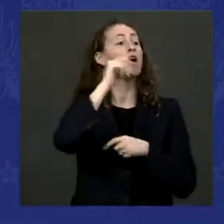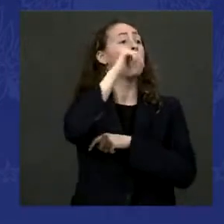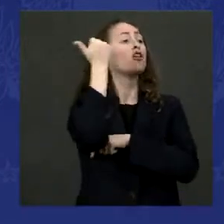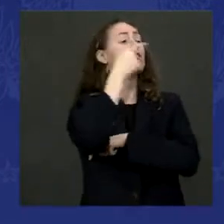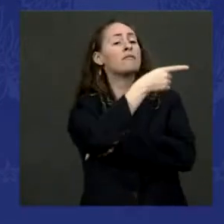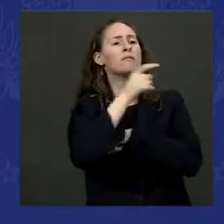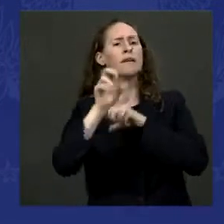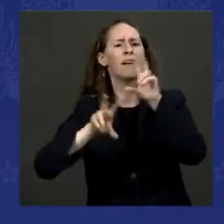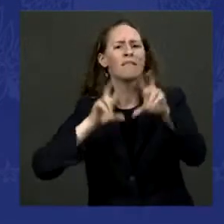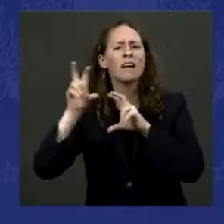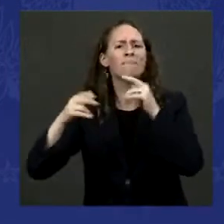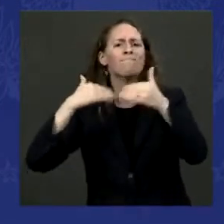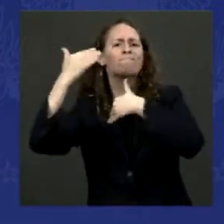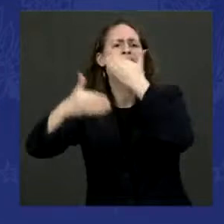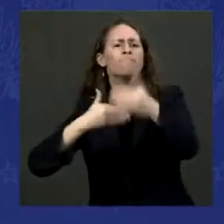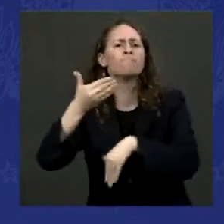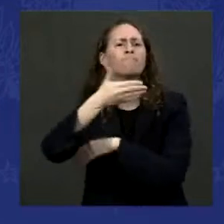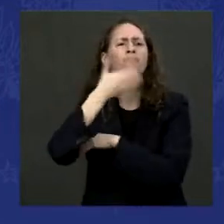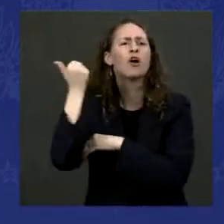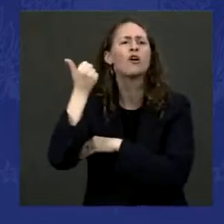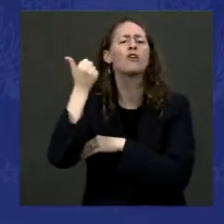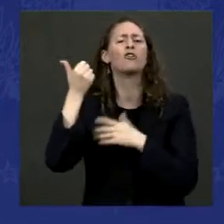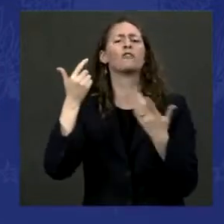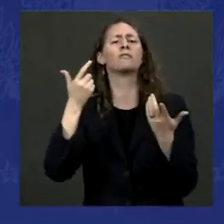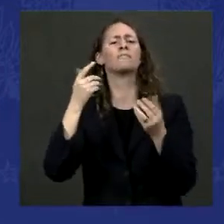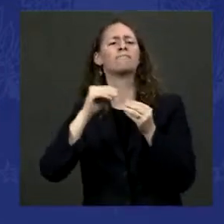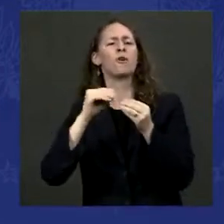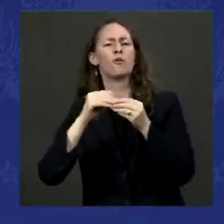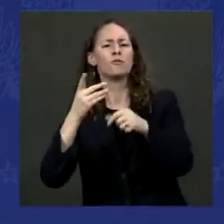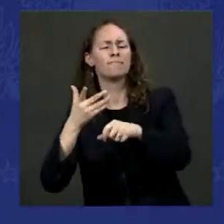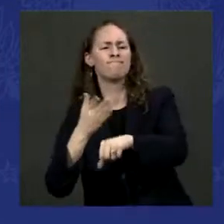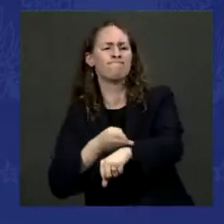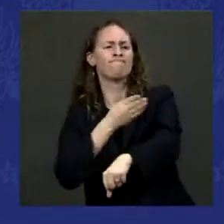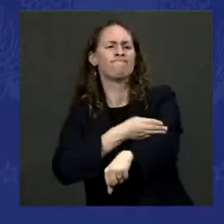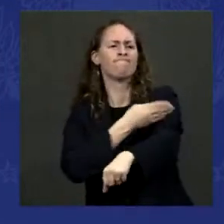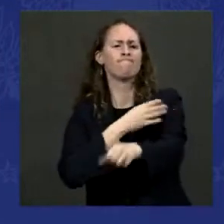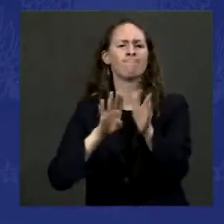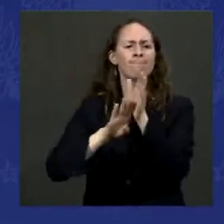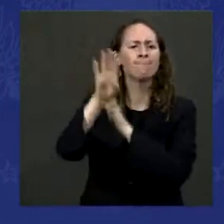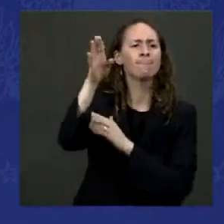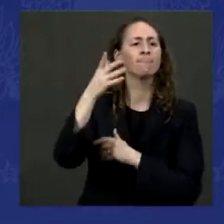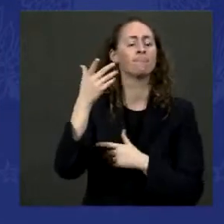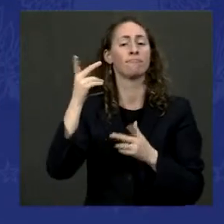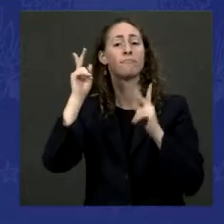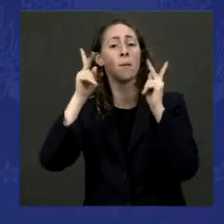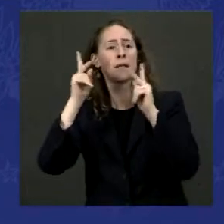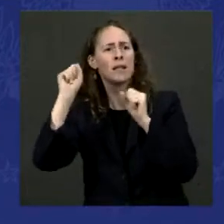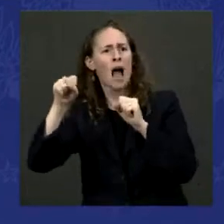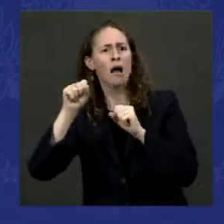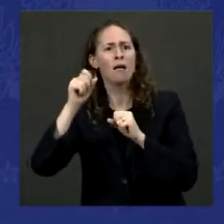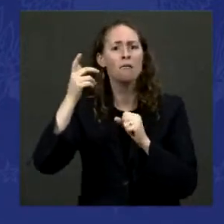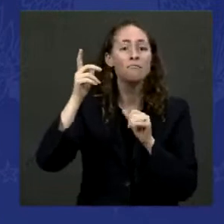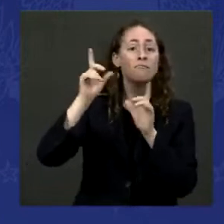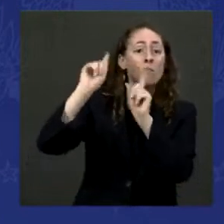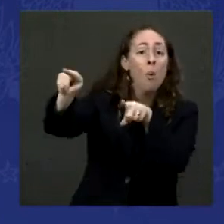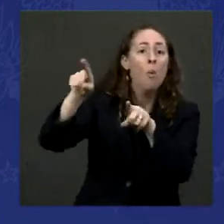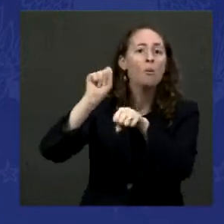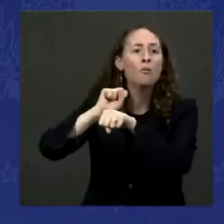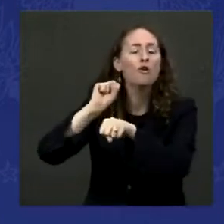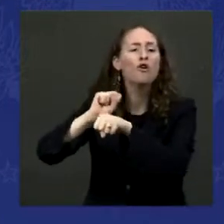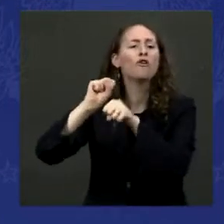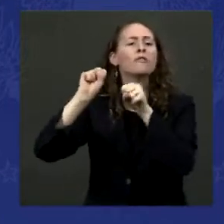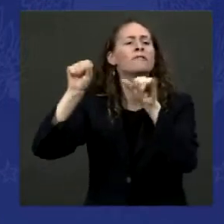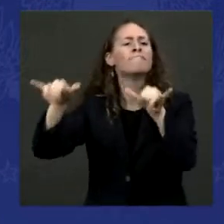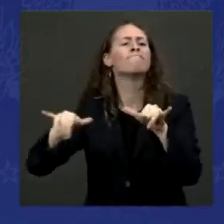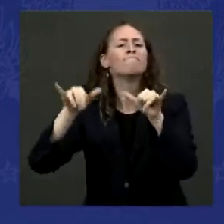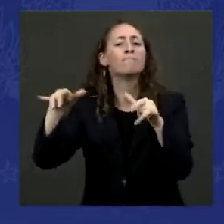also investing in things that relate to ability for people to go to work and stay at work. We have several million women who can't go back to work